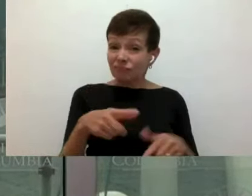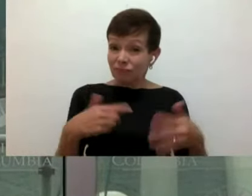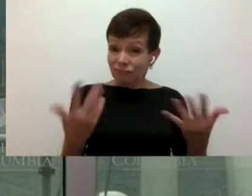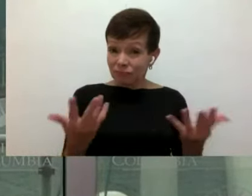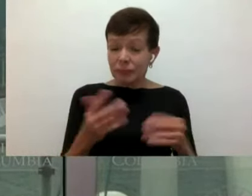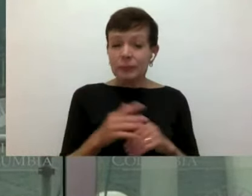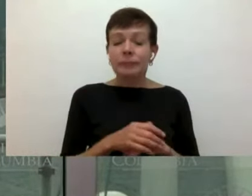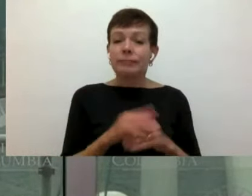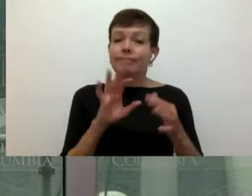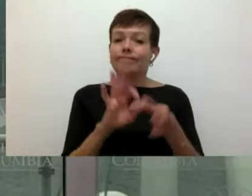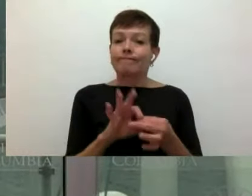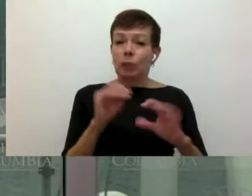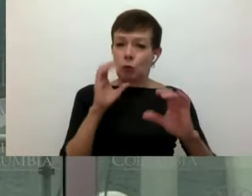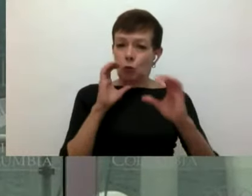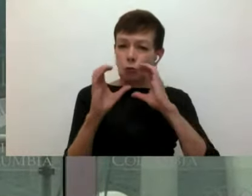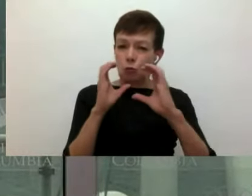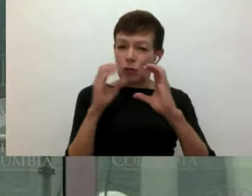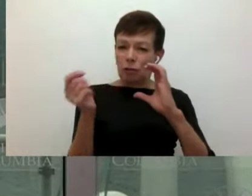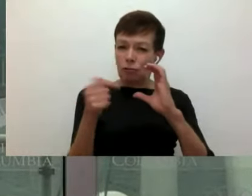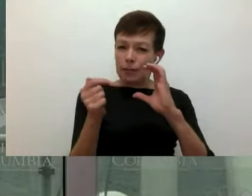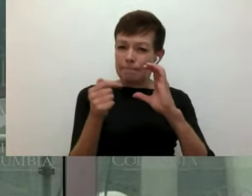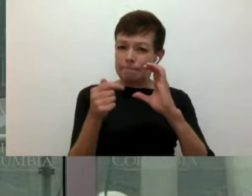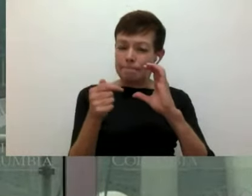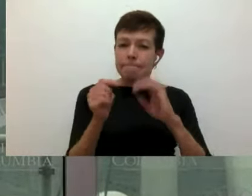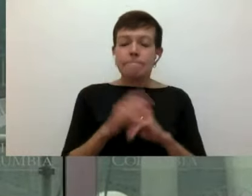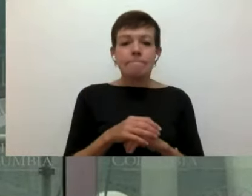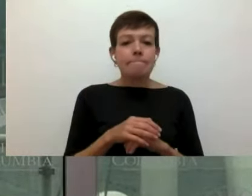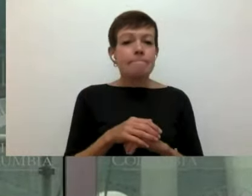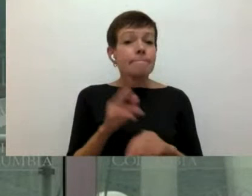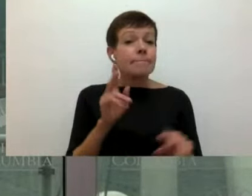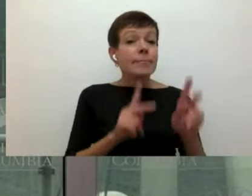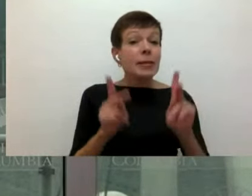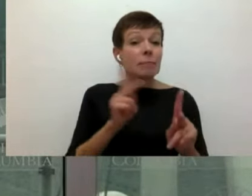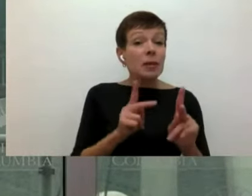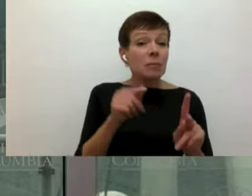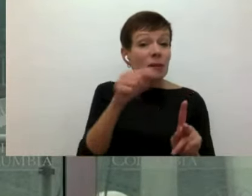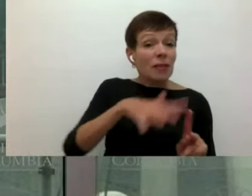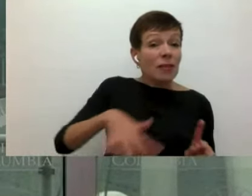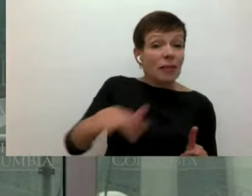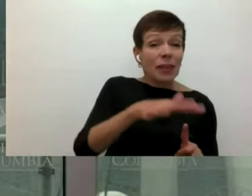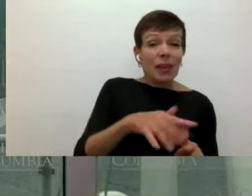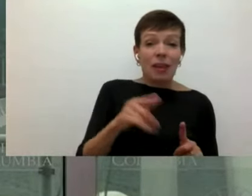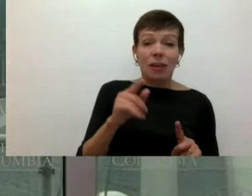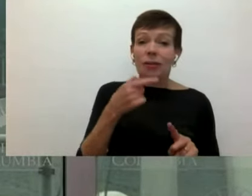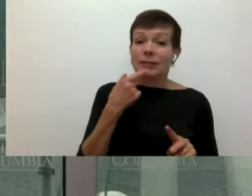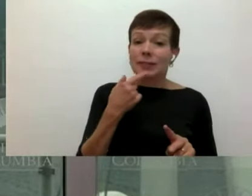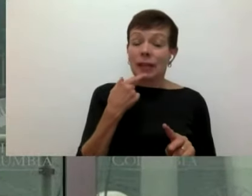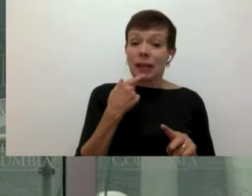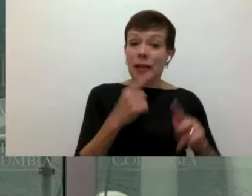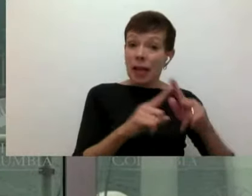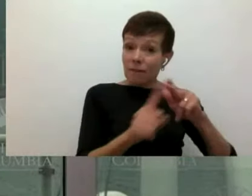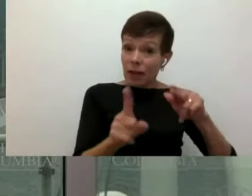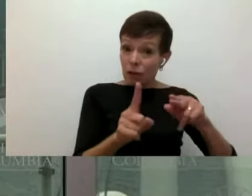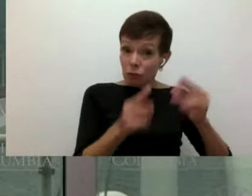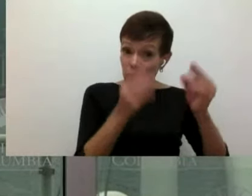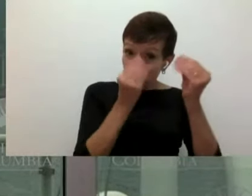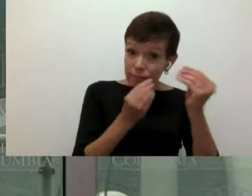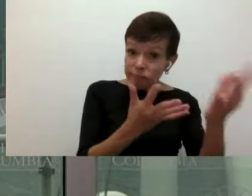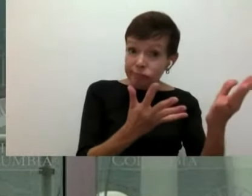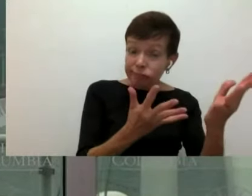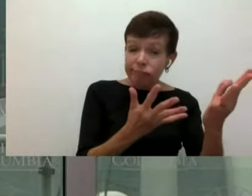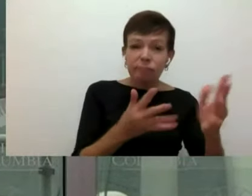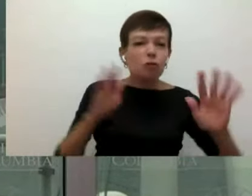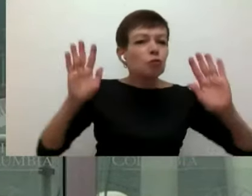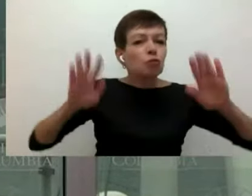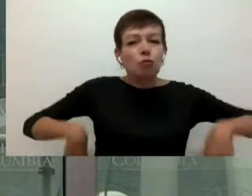Yes, I do. So my second question is around communications in the Shuswap. Residents there say the evacuation